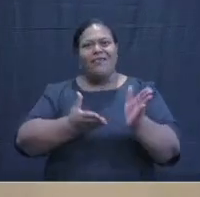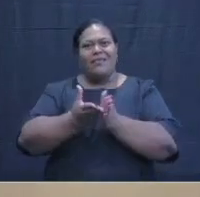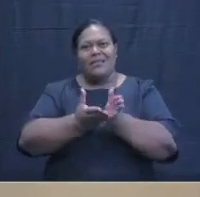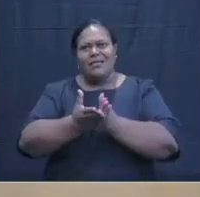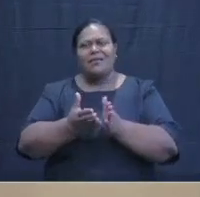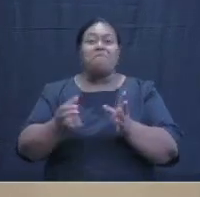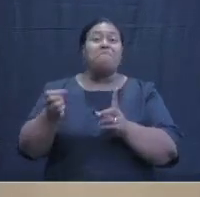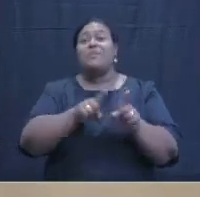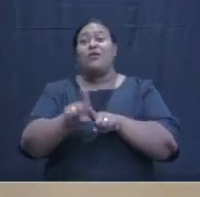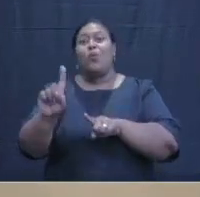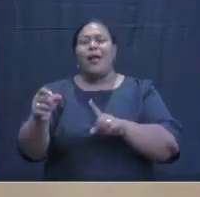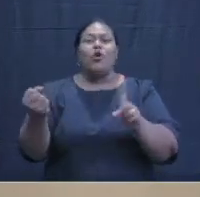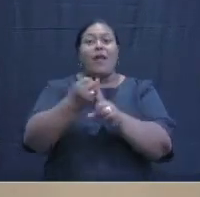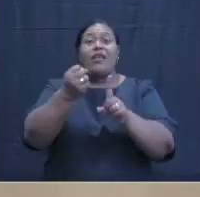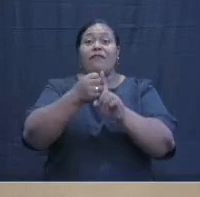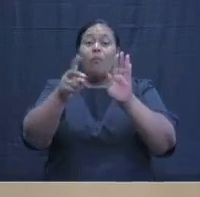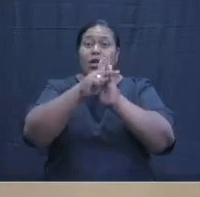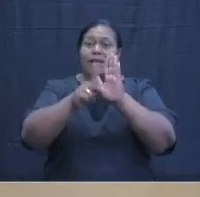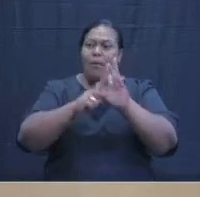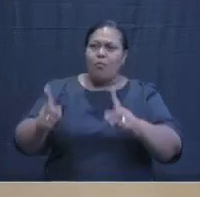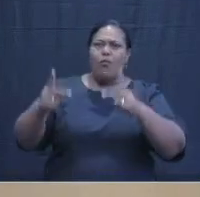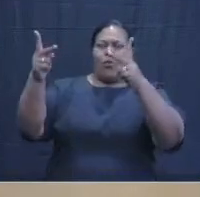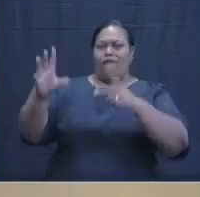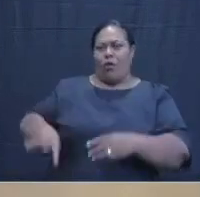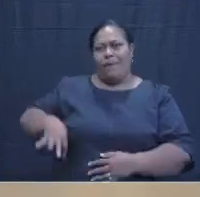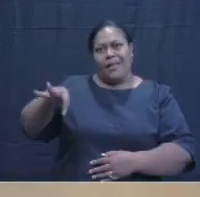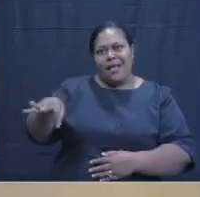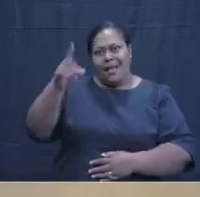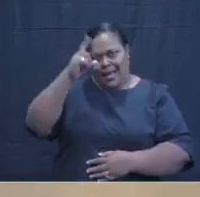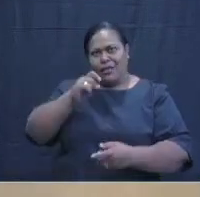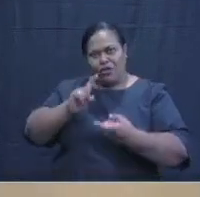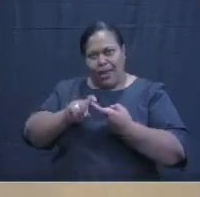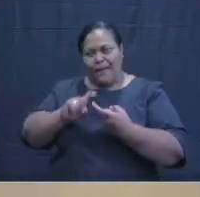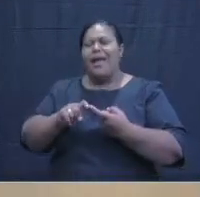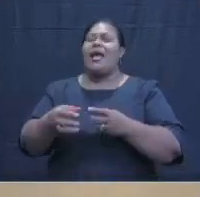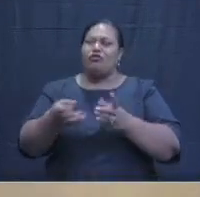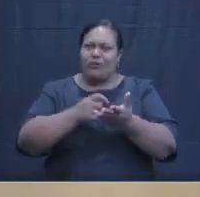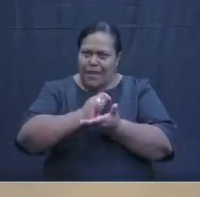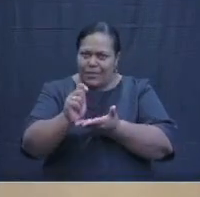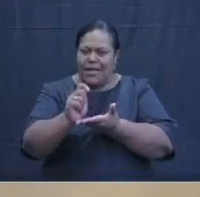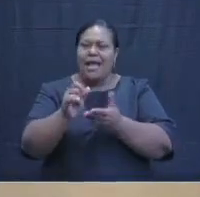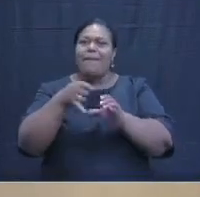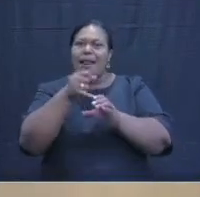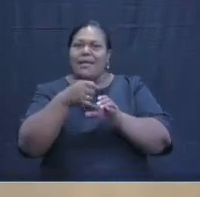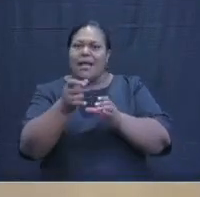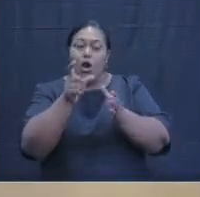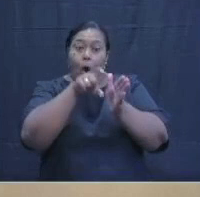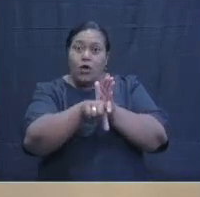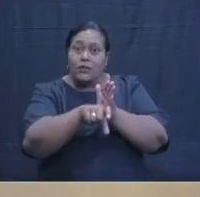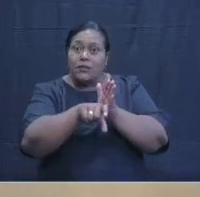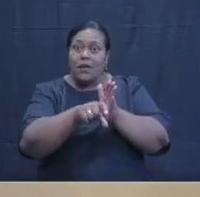for policies that promote affordability and transparency in medicine pricing so